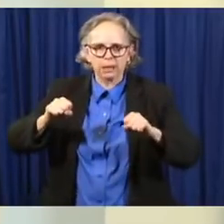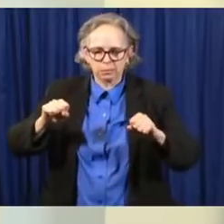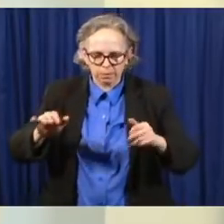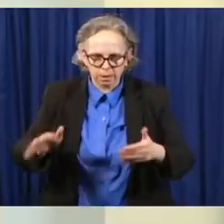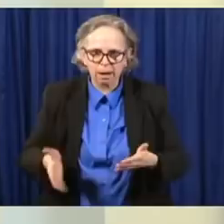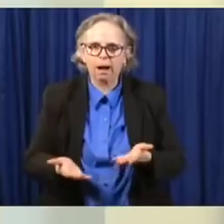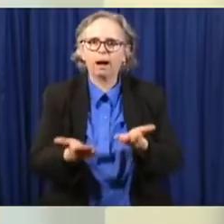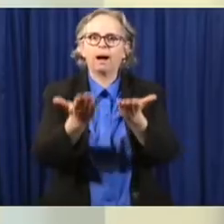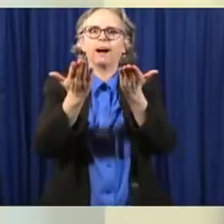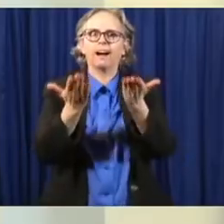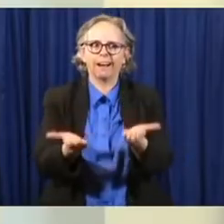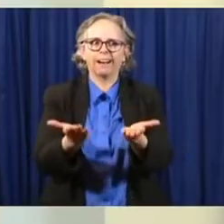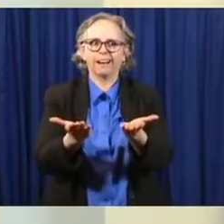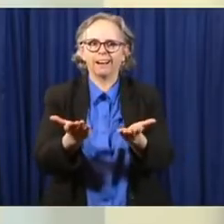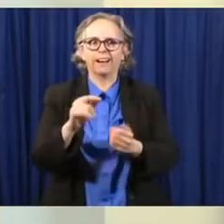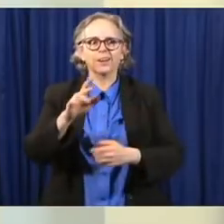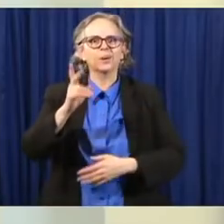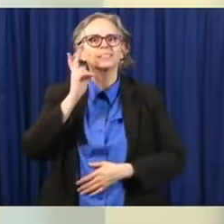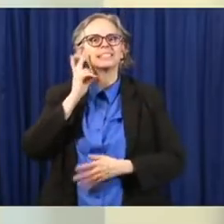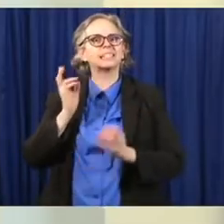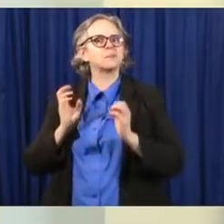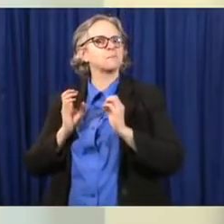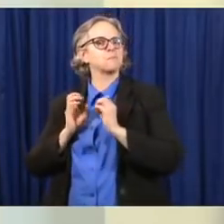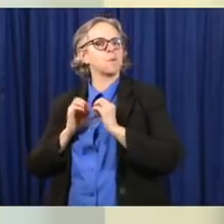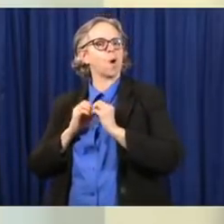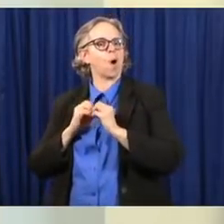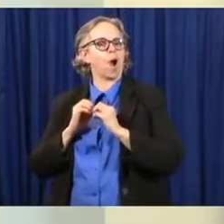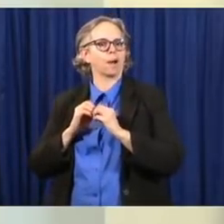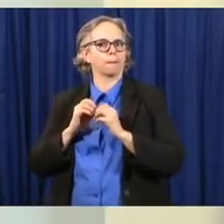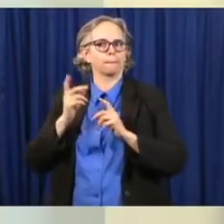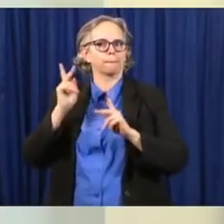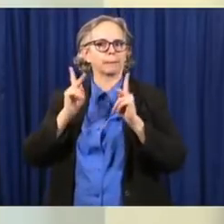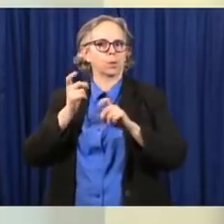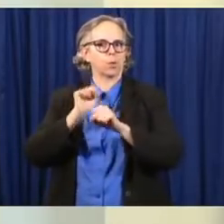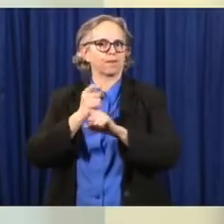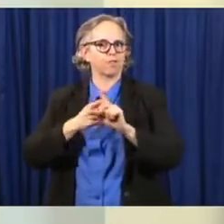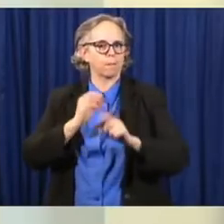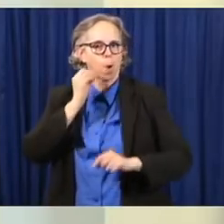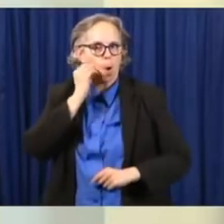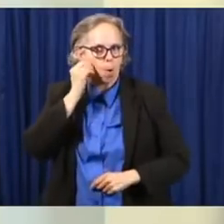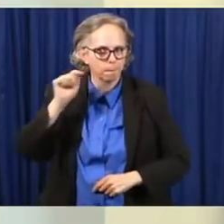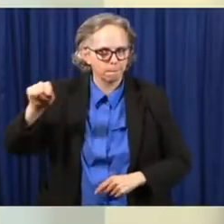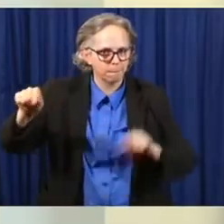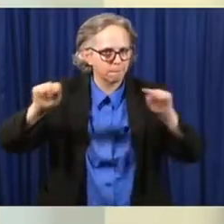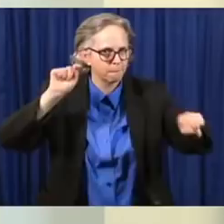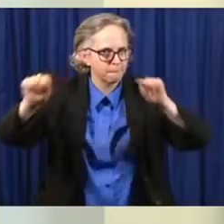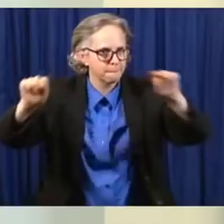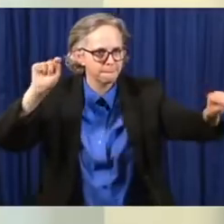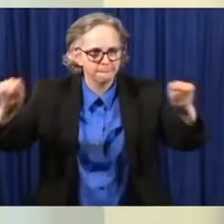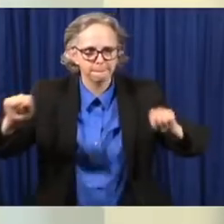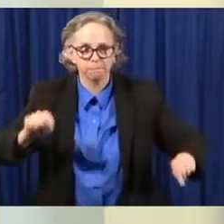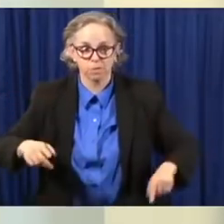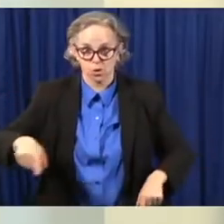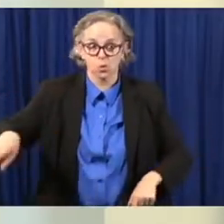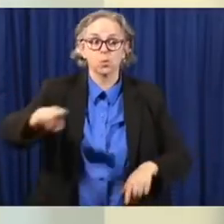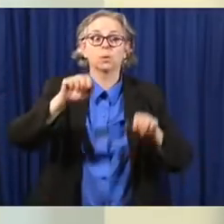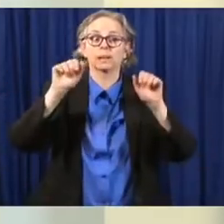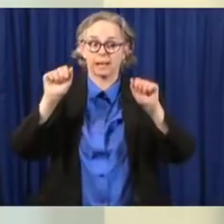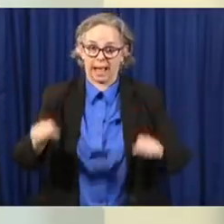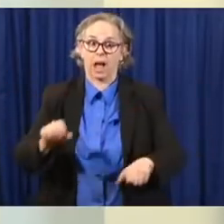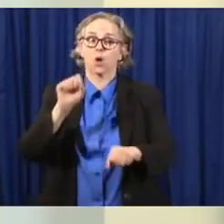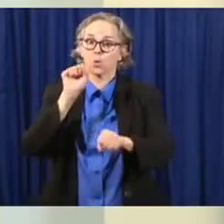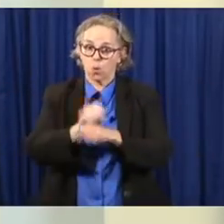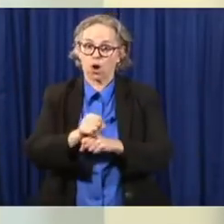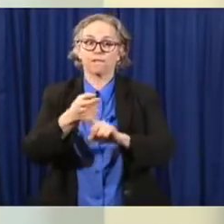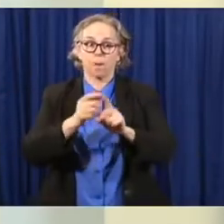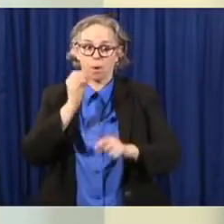home working. Anyone who telecommute reasonably and keep their business going should keep doing that. Like anyone who could maximally do things the